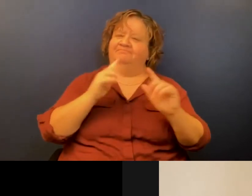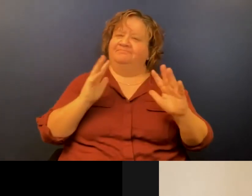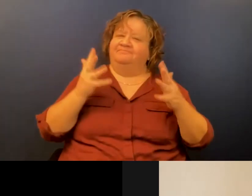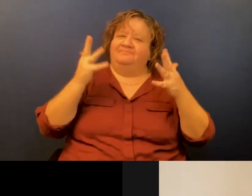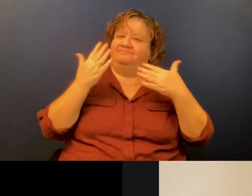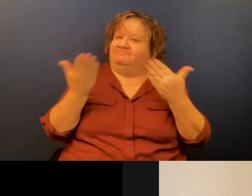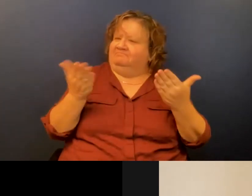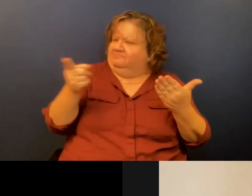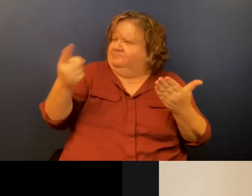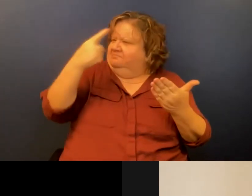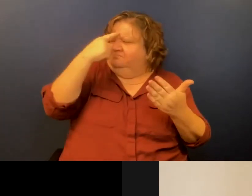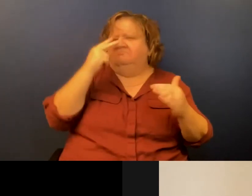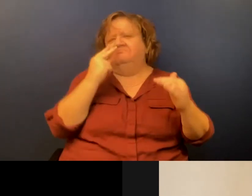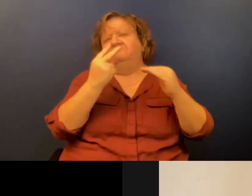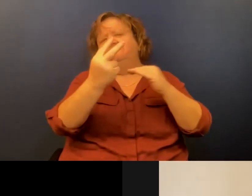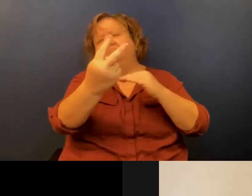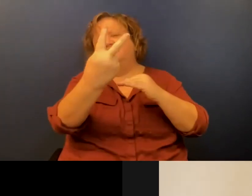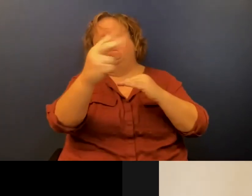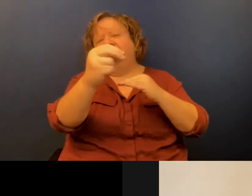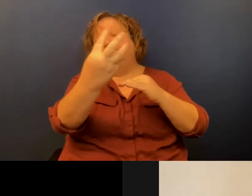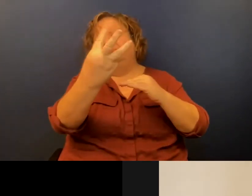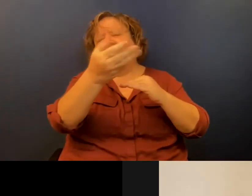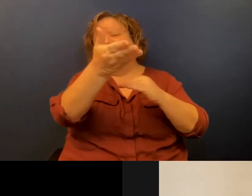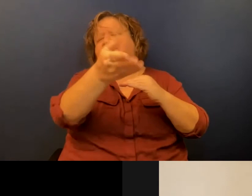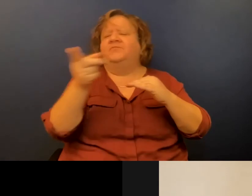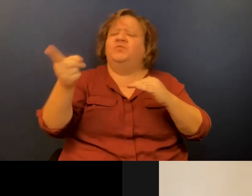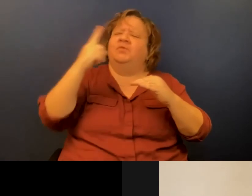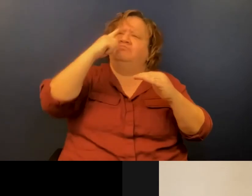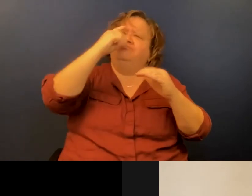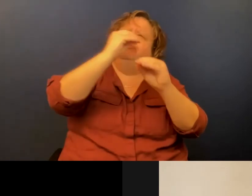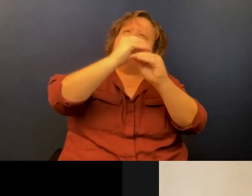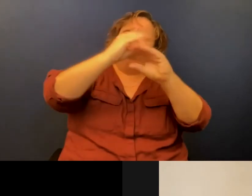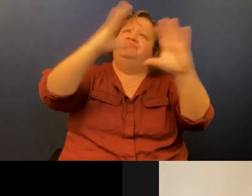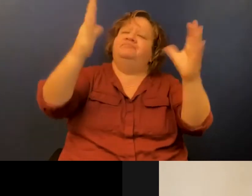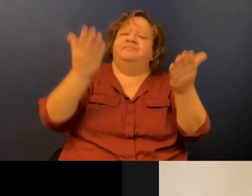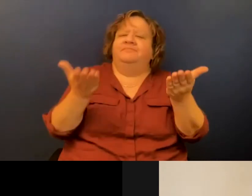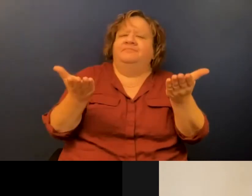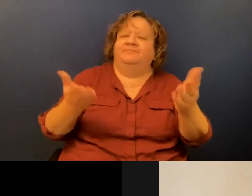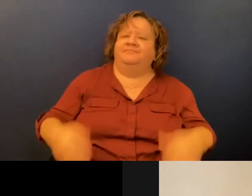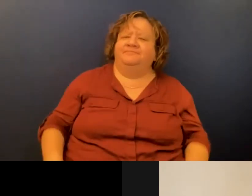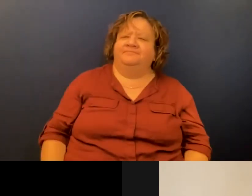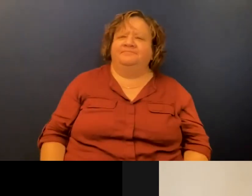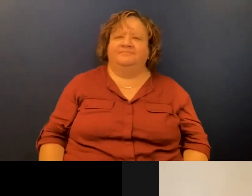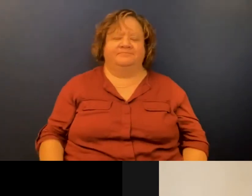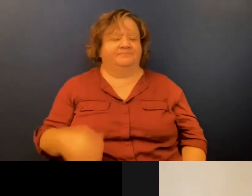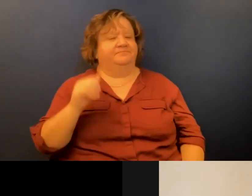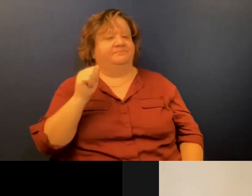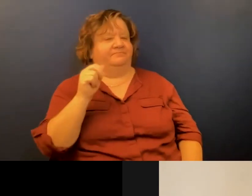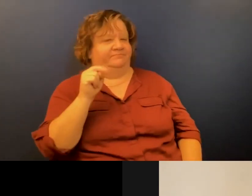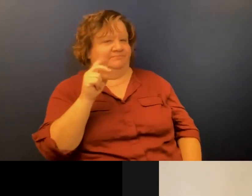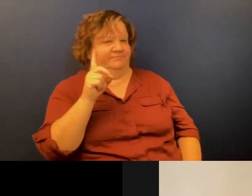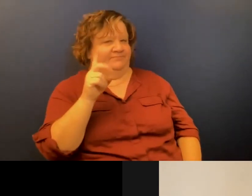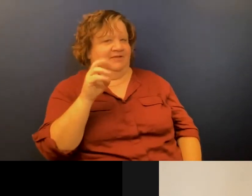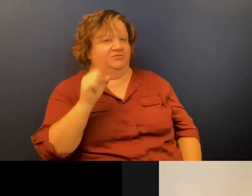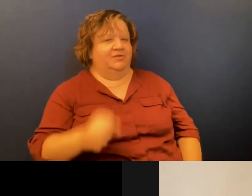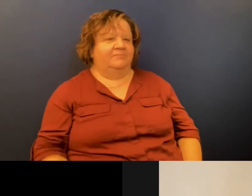of things that can to improve the recreational space and cultural spaces as well.